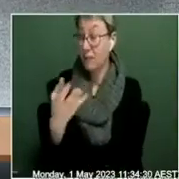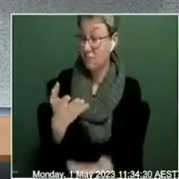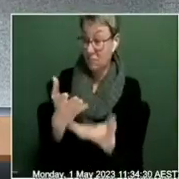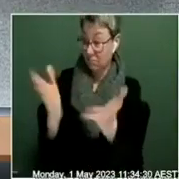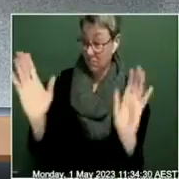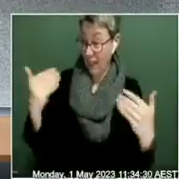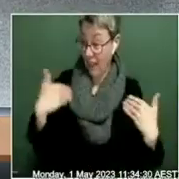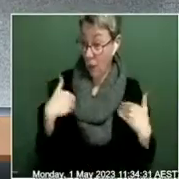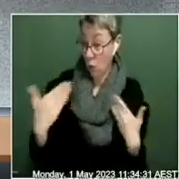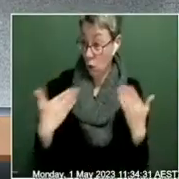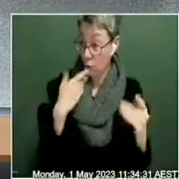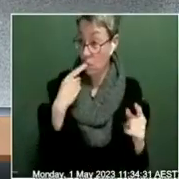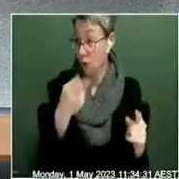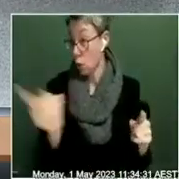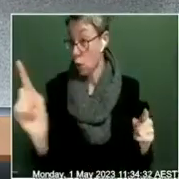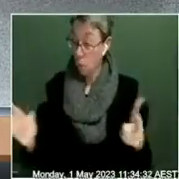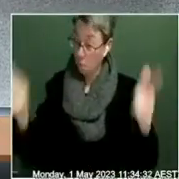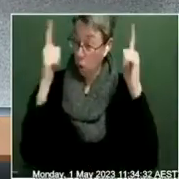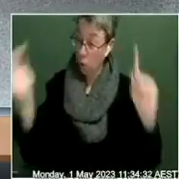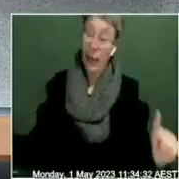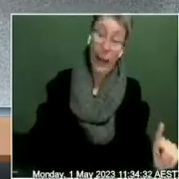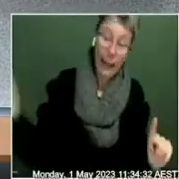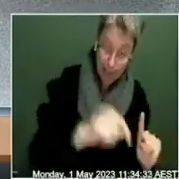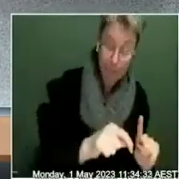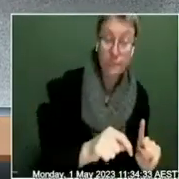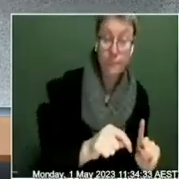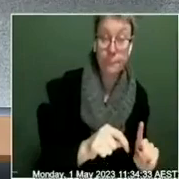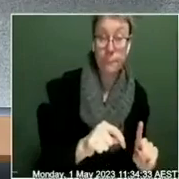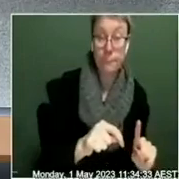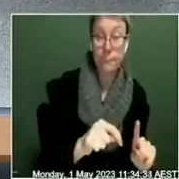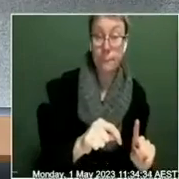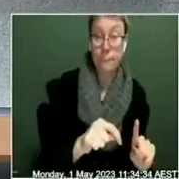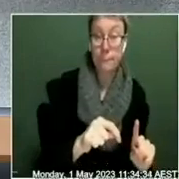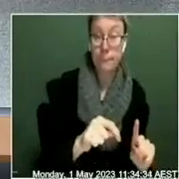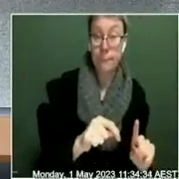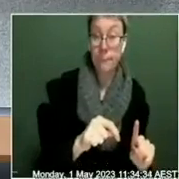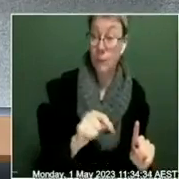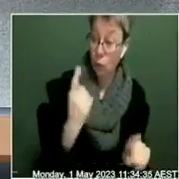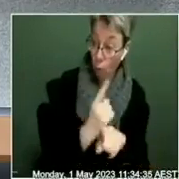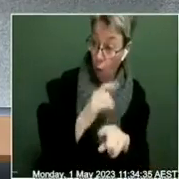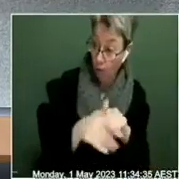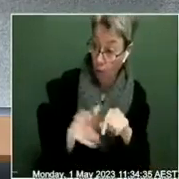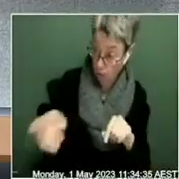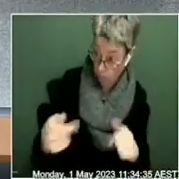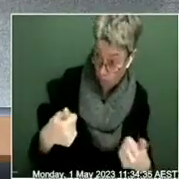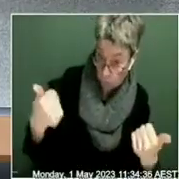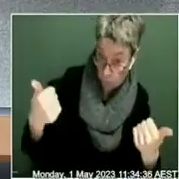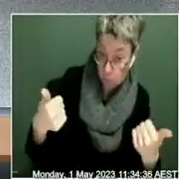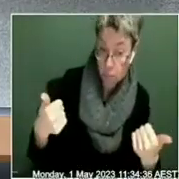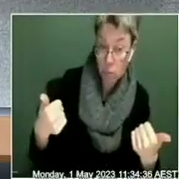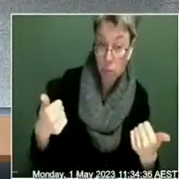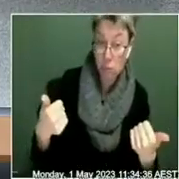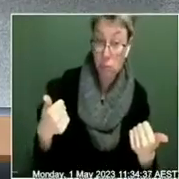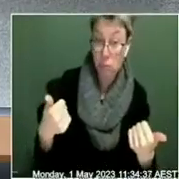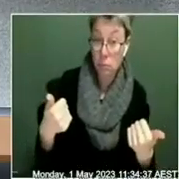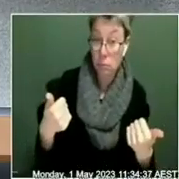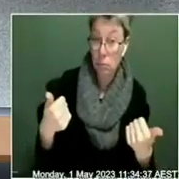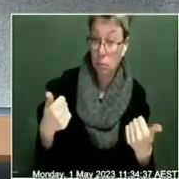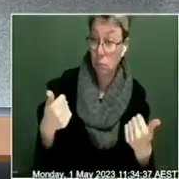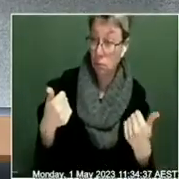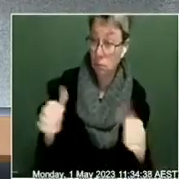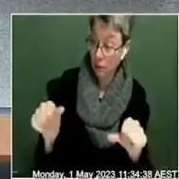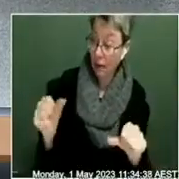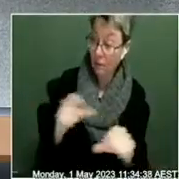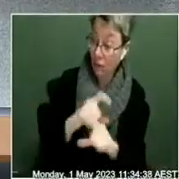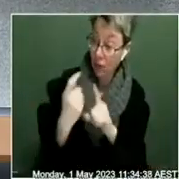in delivering on building cultural safety in their services. So again, a question around authority versus accountability, but the